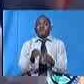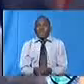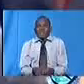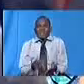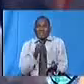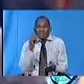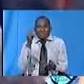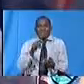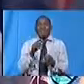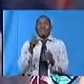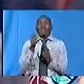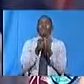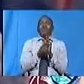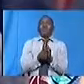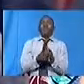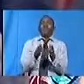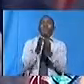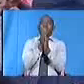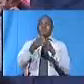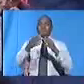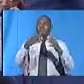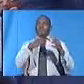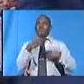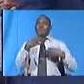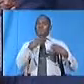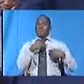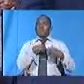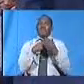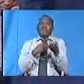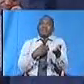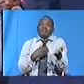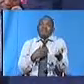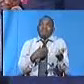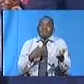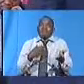sense for the law to require to make complaints at that level?